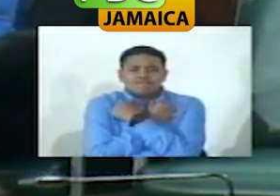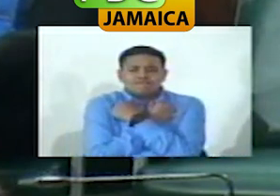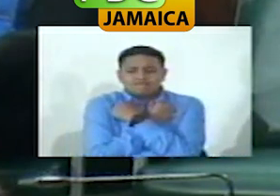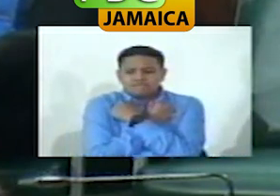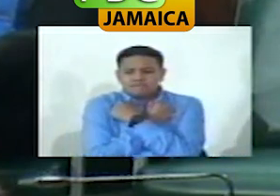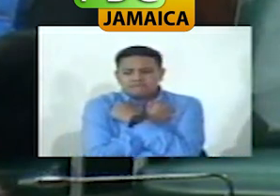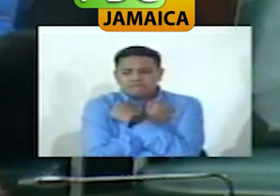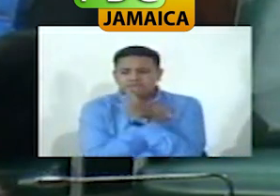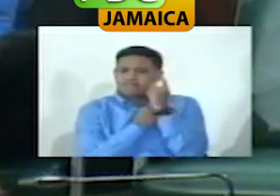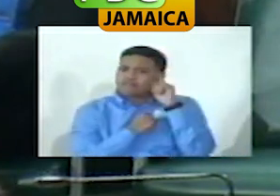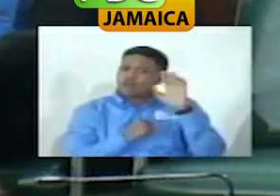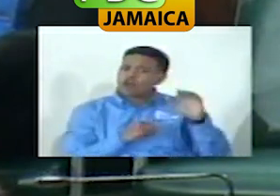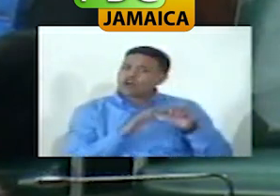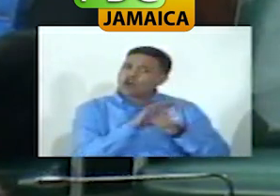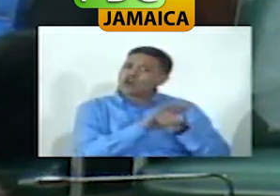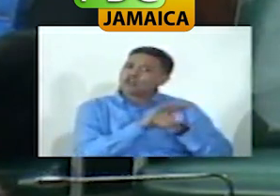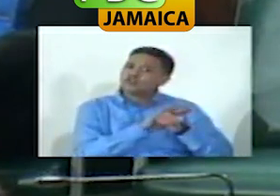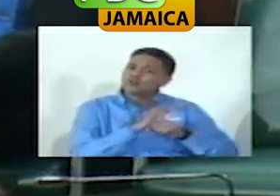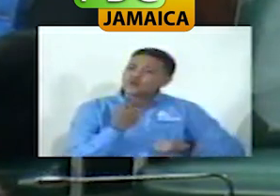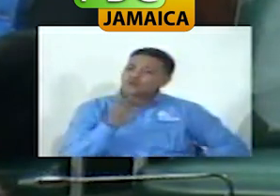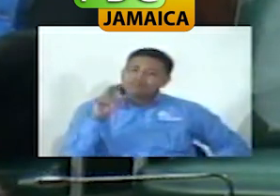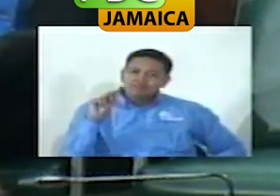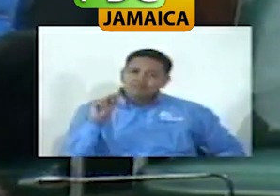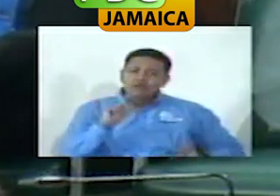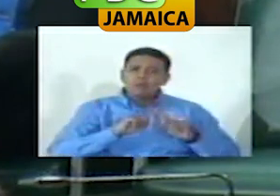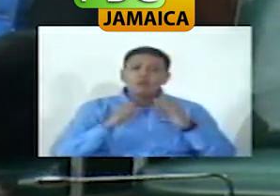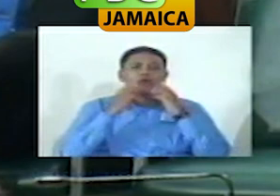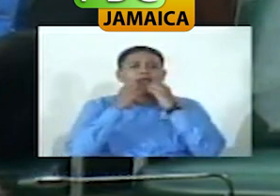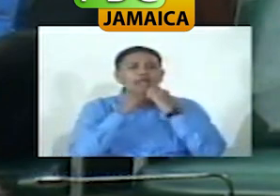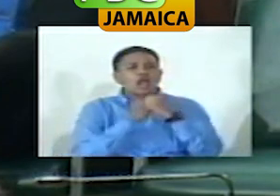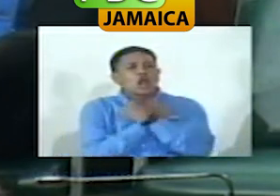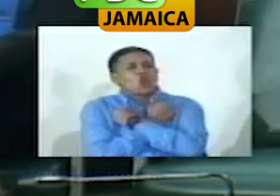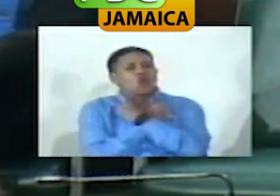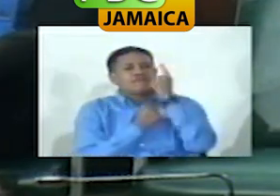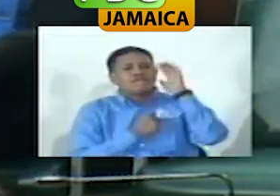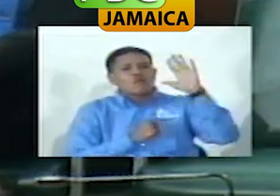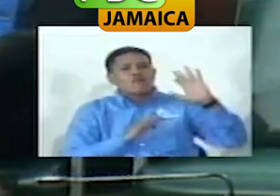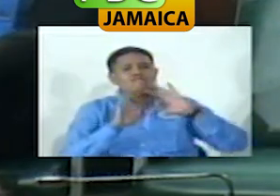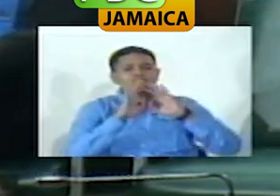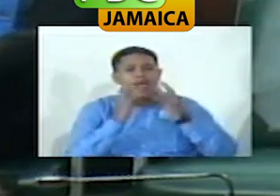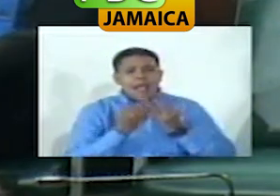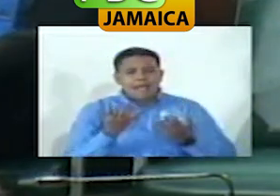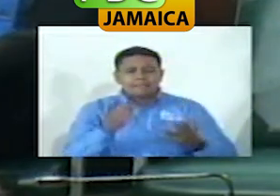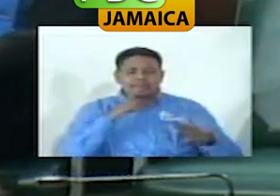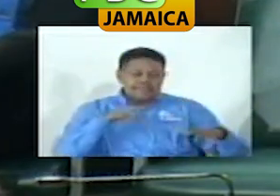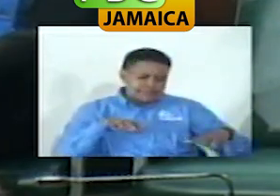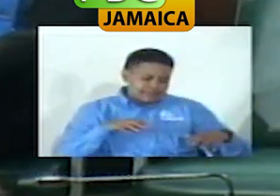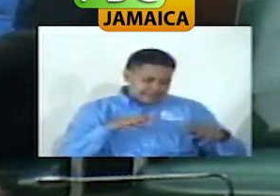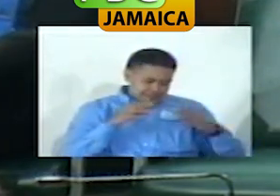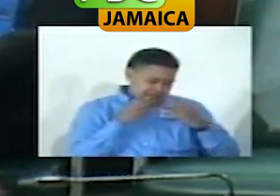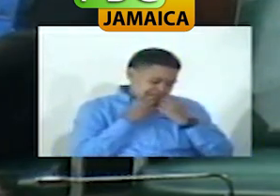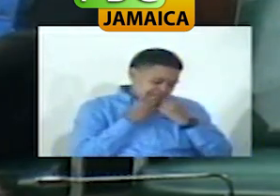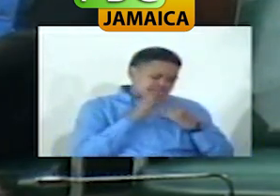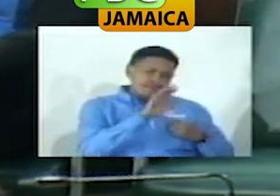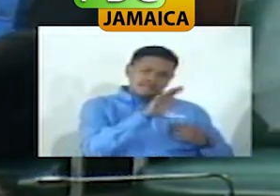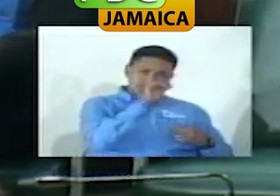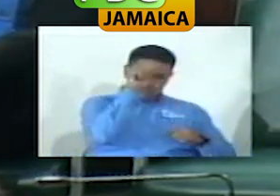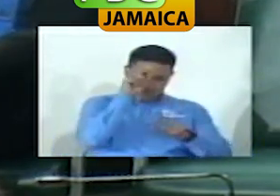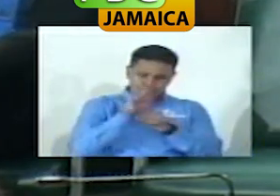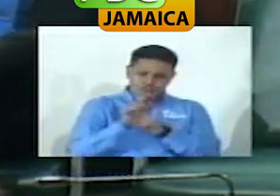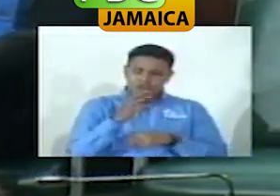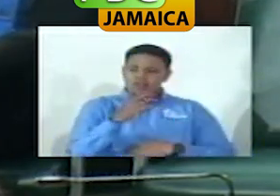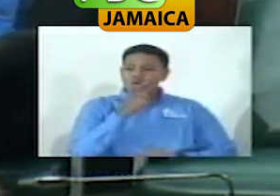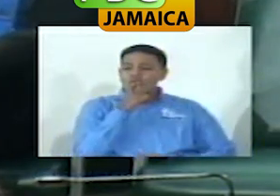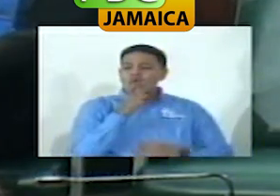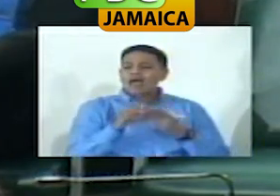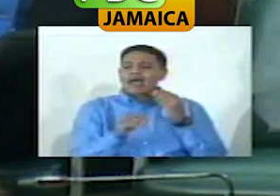for her constituents, but the care and love for her family in taking care of her brother,